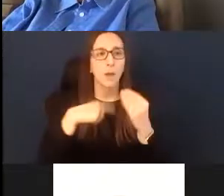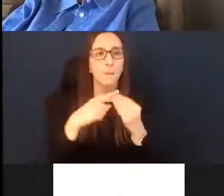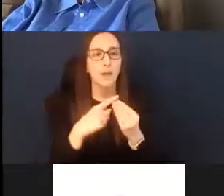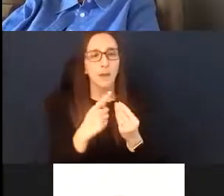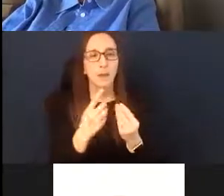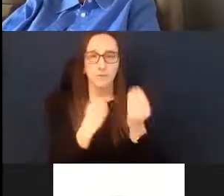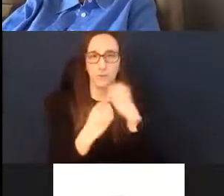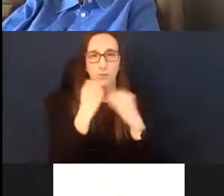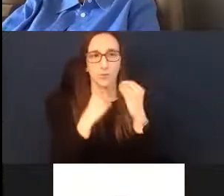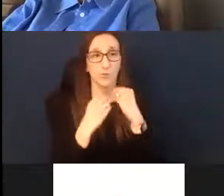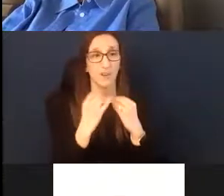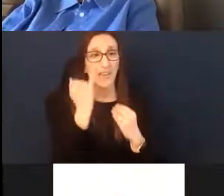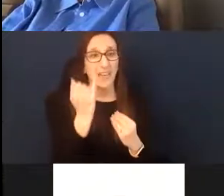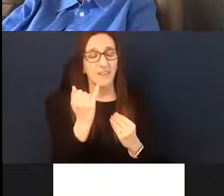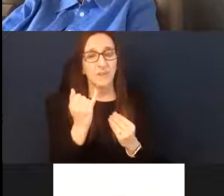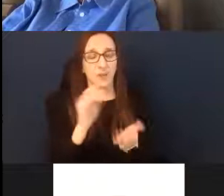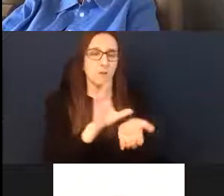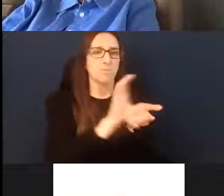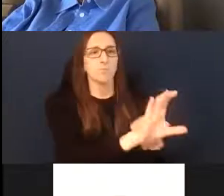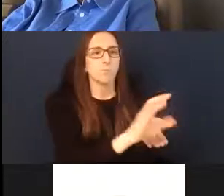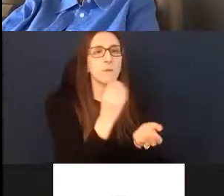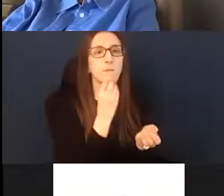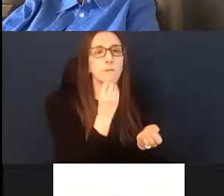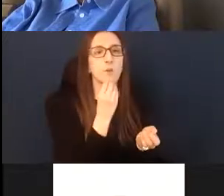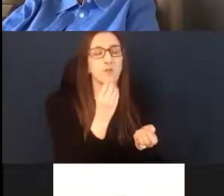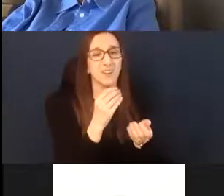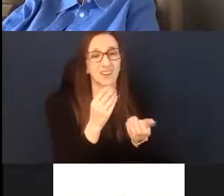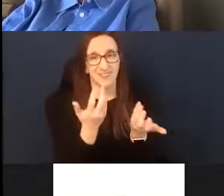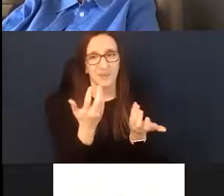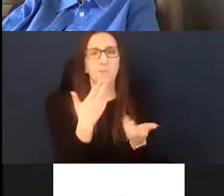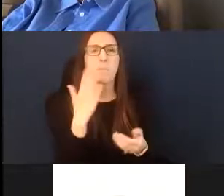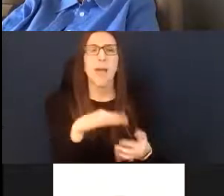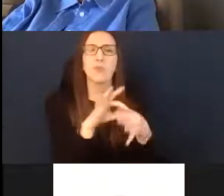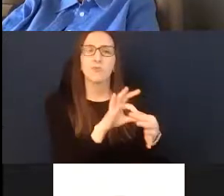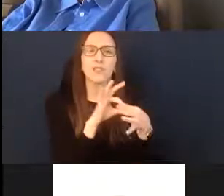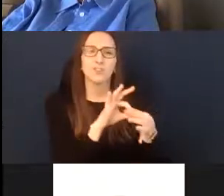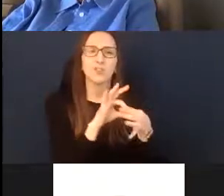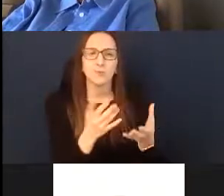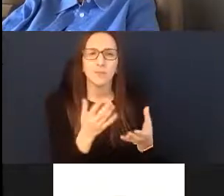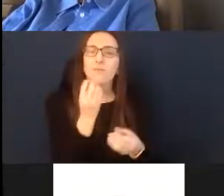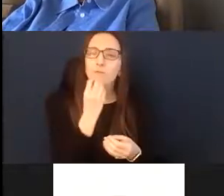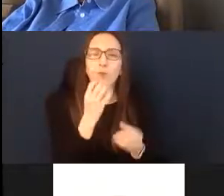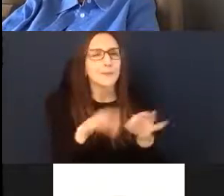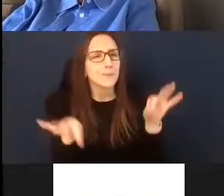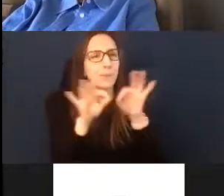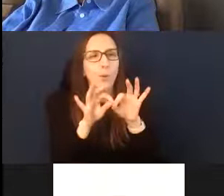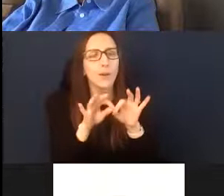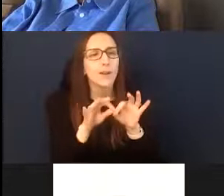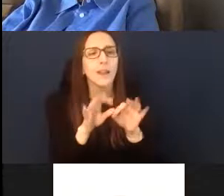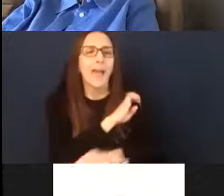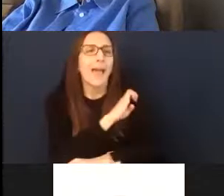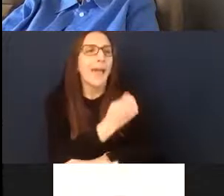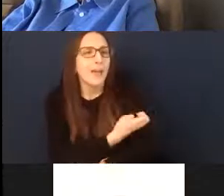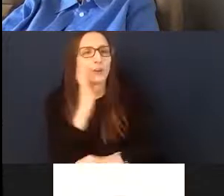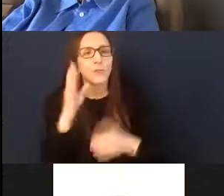potentially develop a poor relationship with food. And food is our friend. Food fuels our bodies each and every day. Without it, we wouldn't be